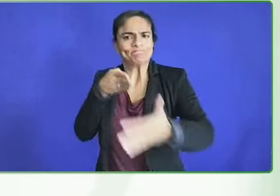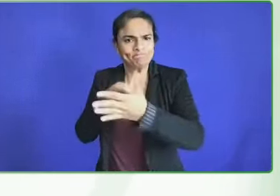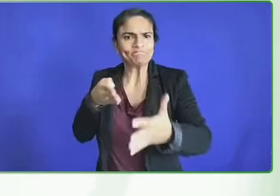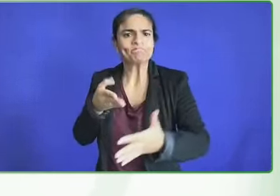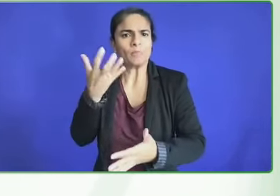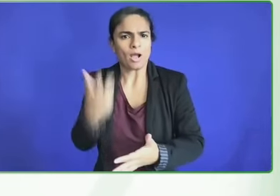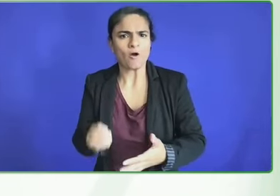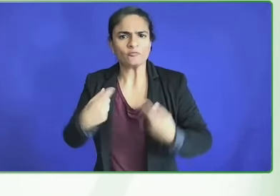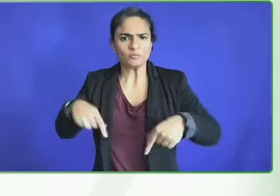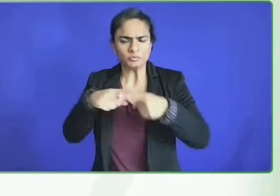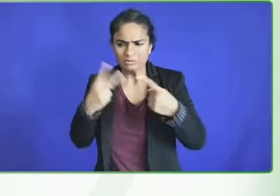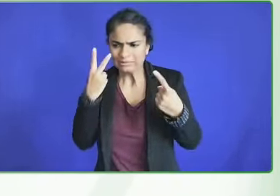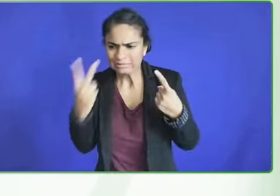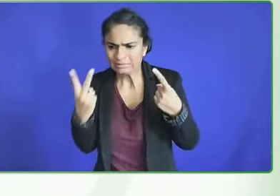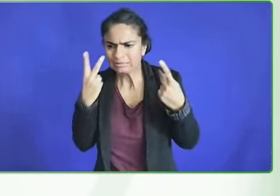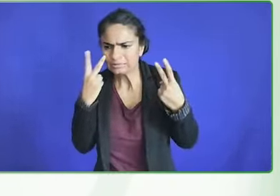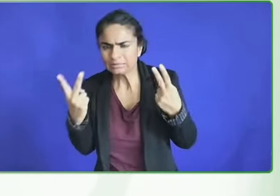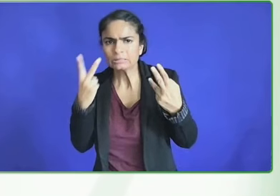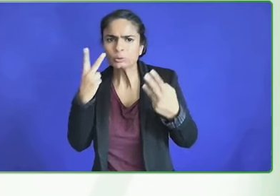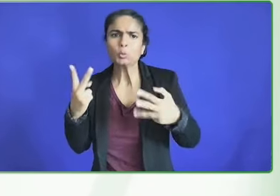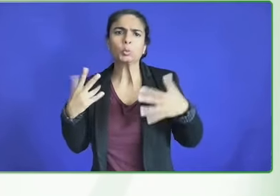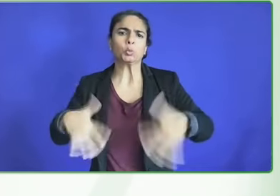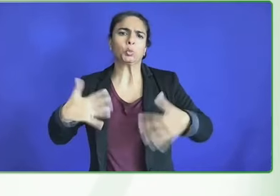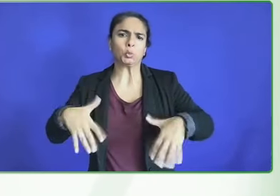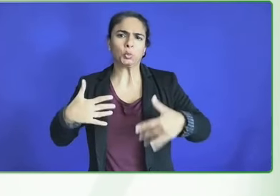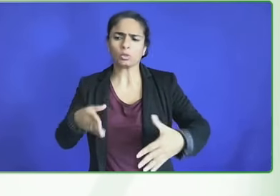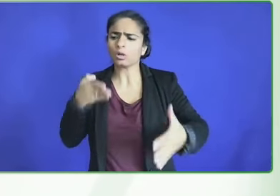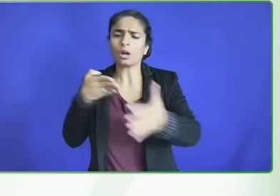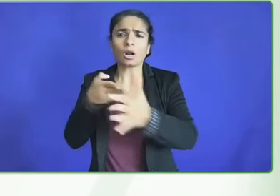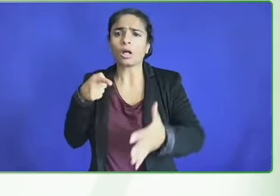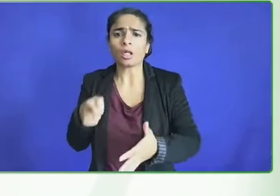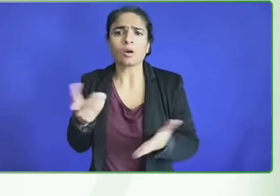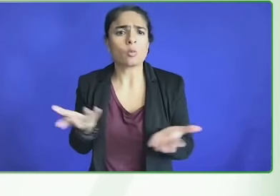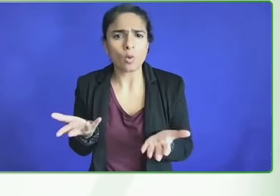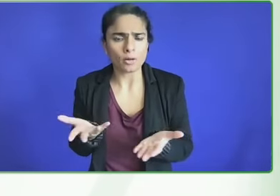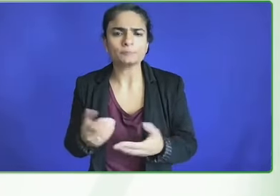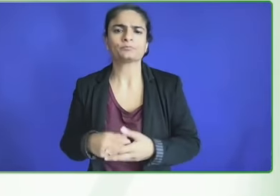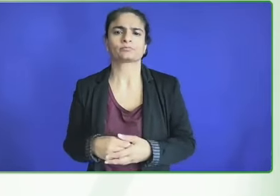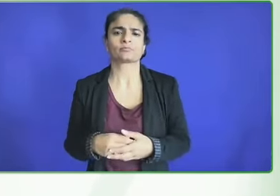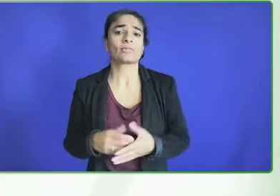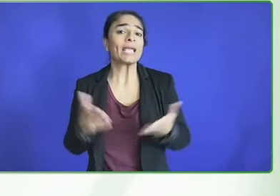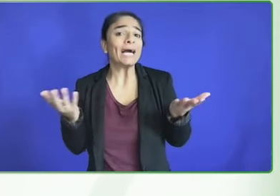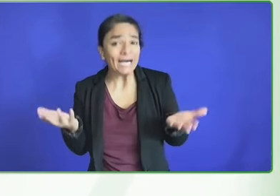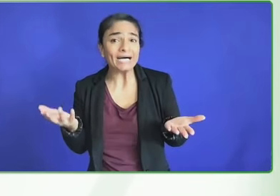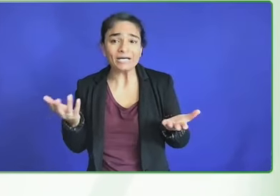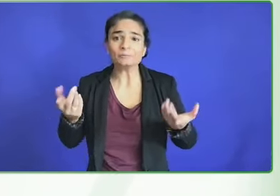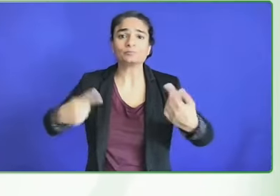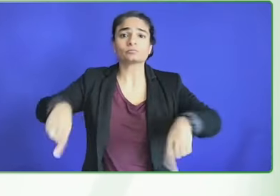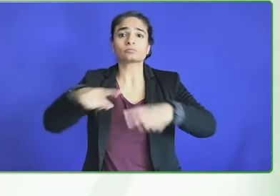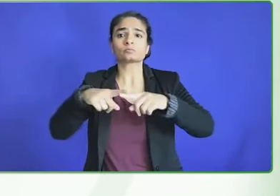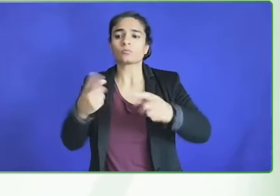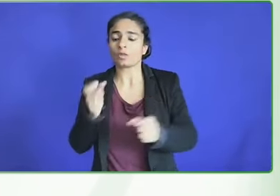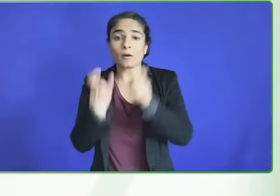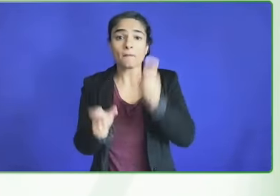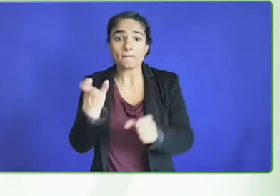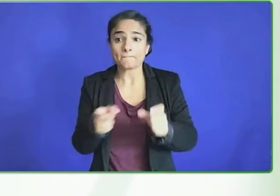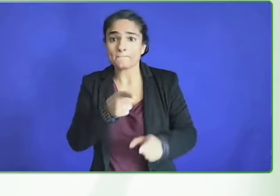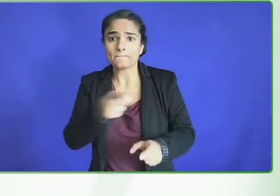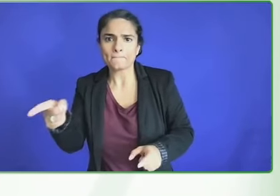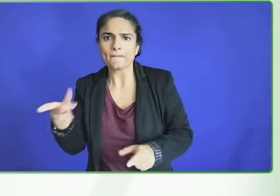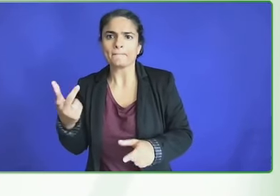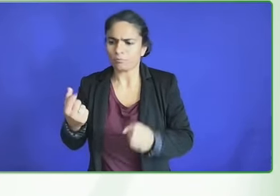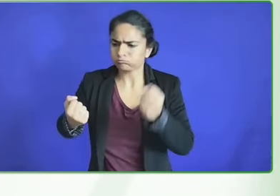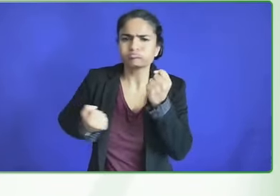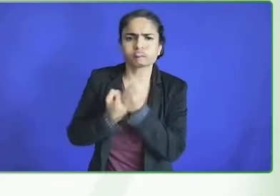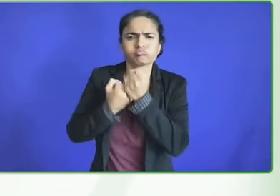research. This is another challenge which we are facing. Of course, limited awareness among SB Murijachu, I just need to let you know